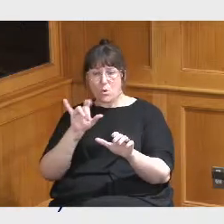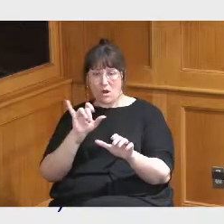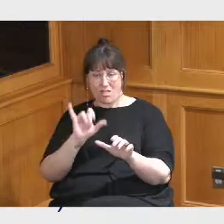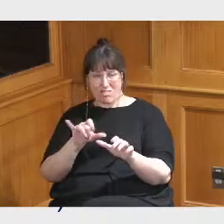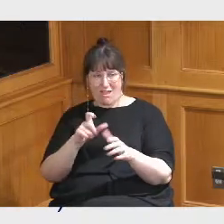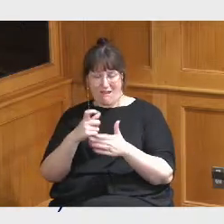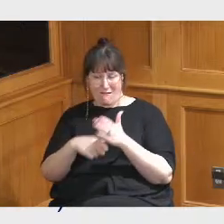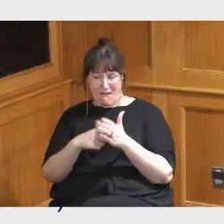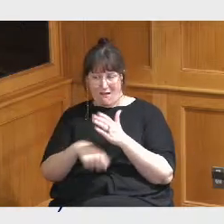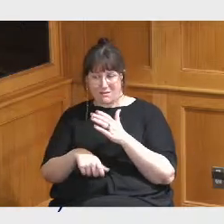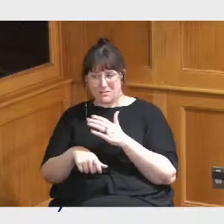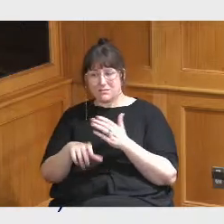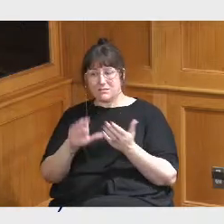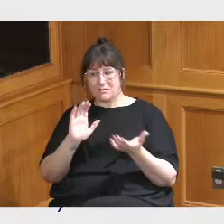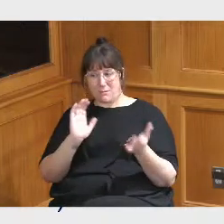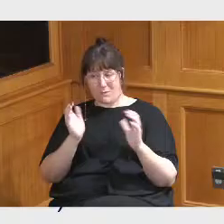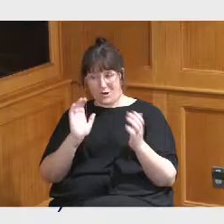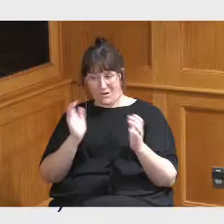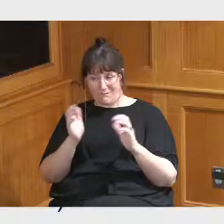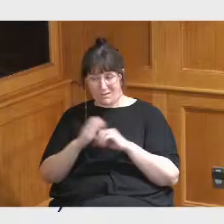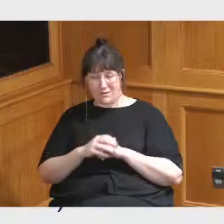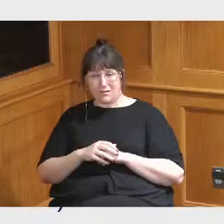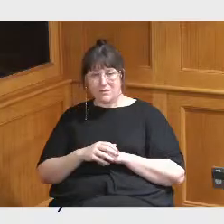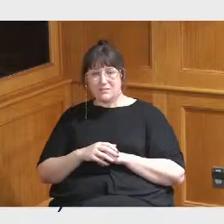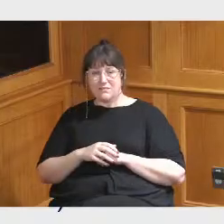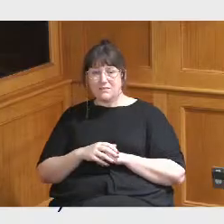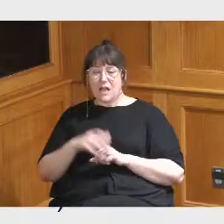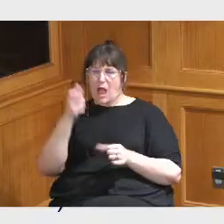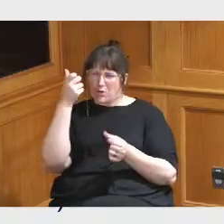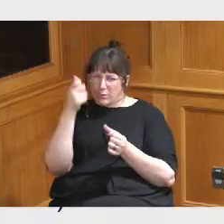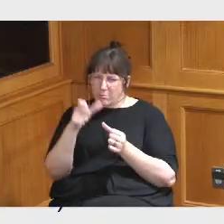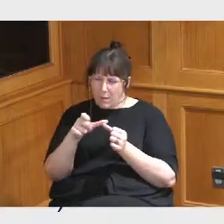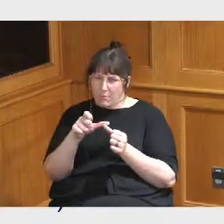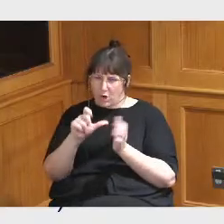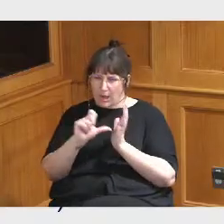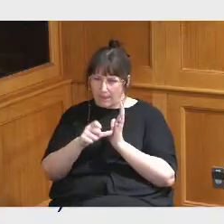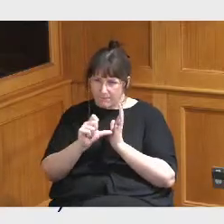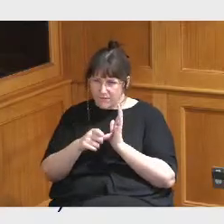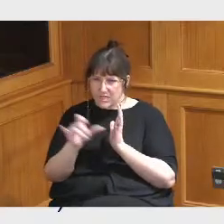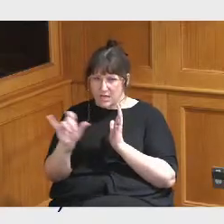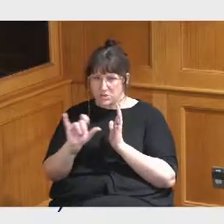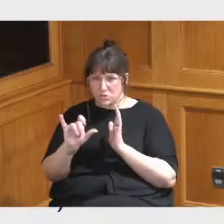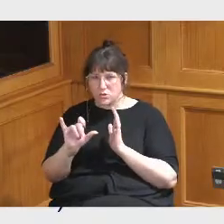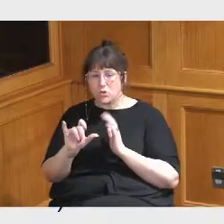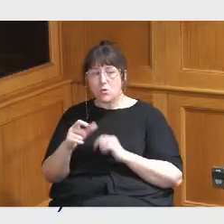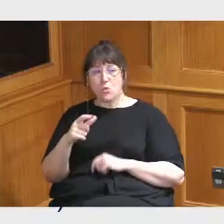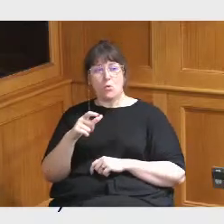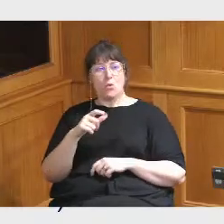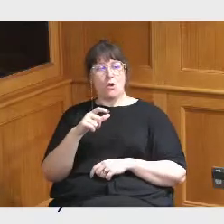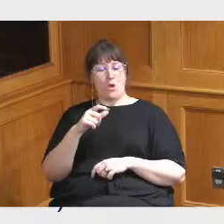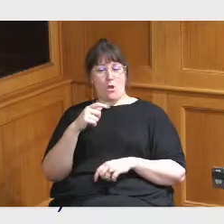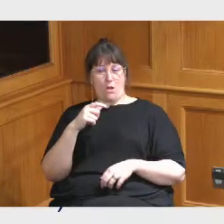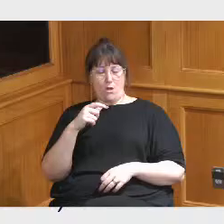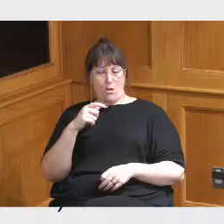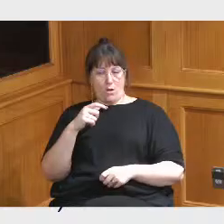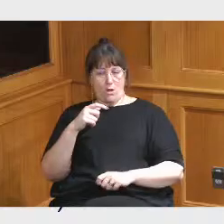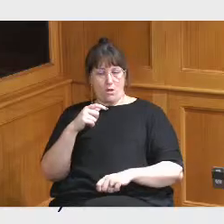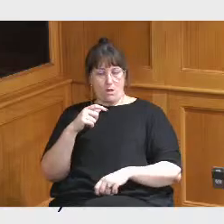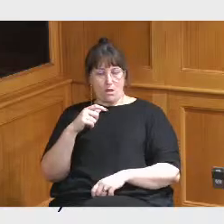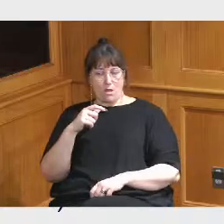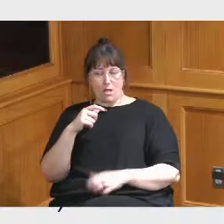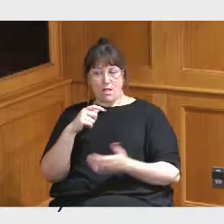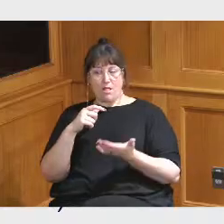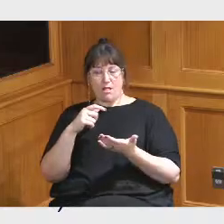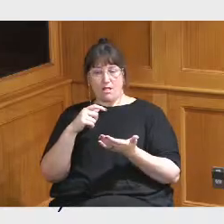those. I think one of the things that we need to keep in mind, and it should be emphasized, and the board has done a really good job of emphasizing this, is the fact